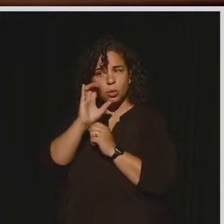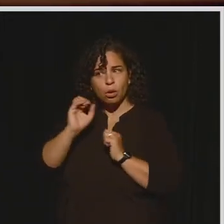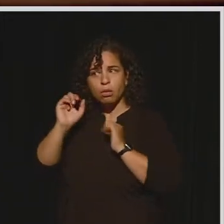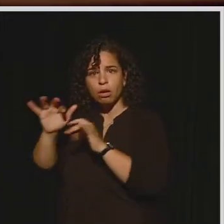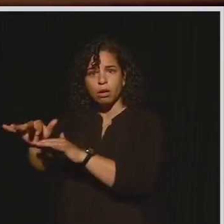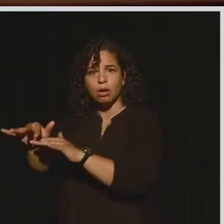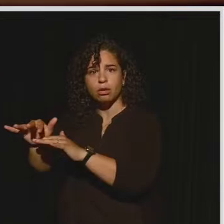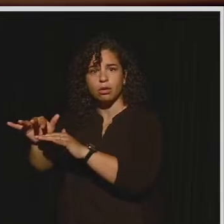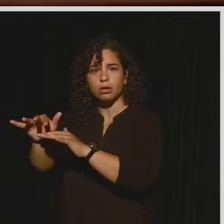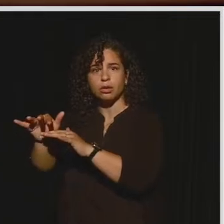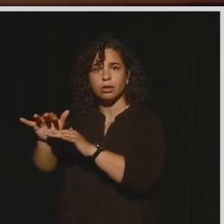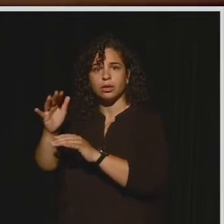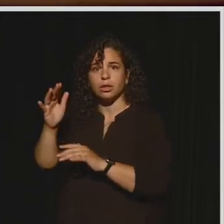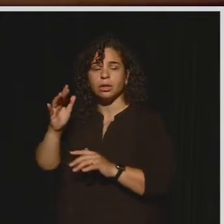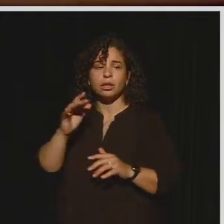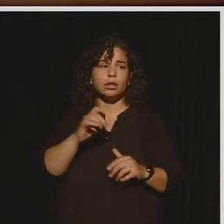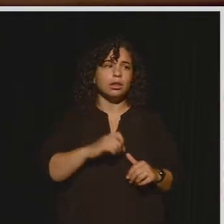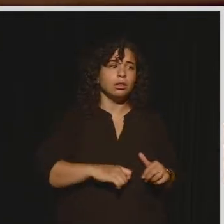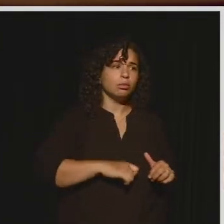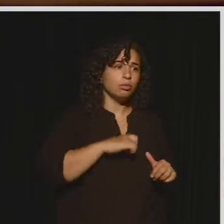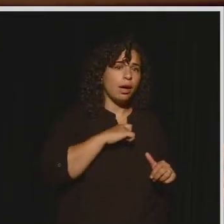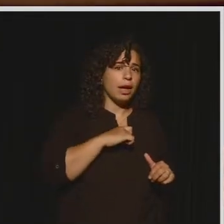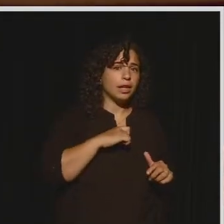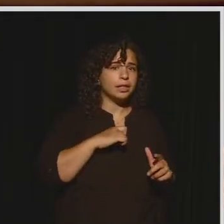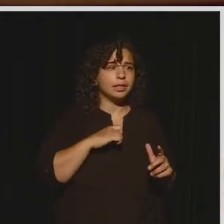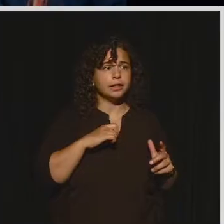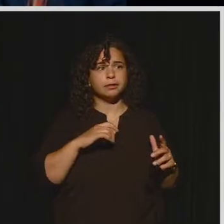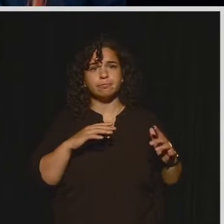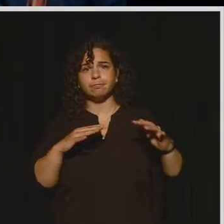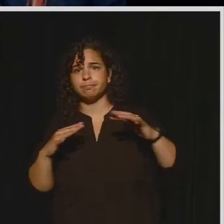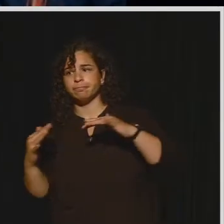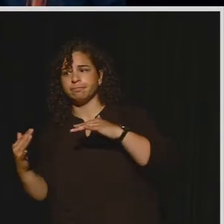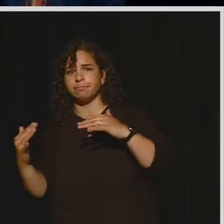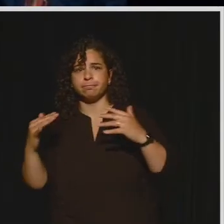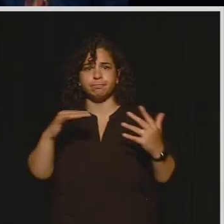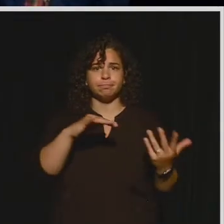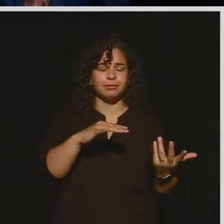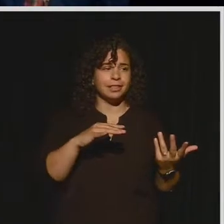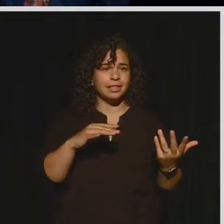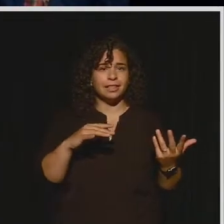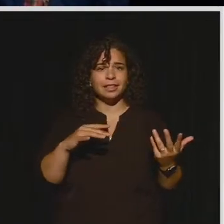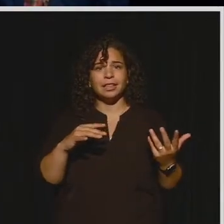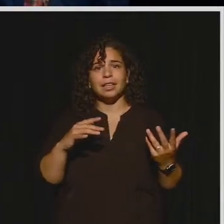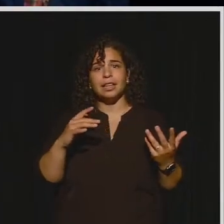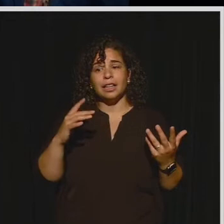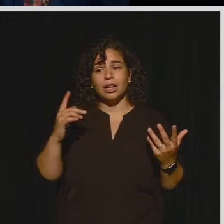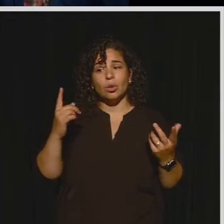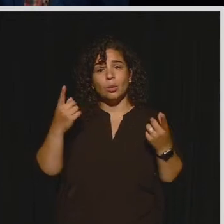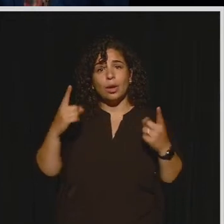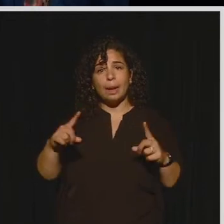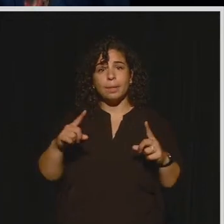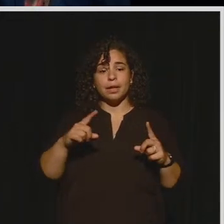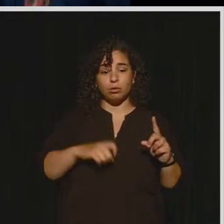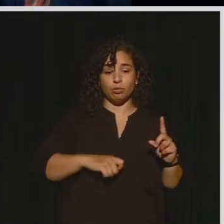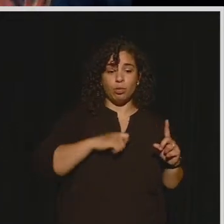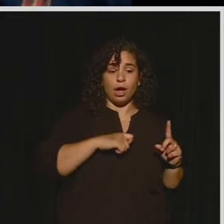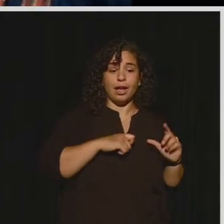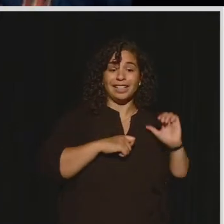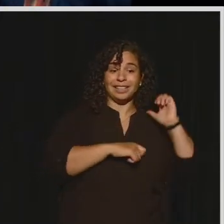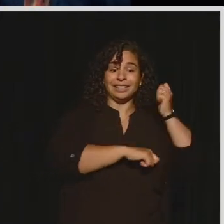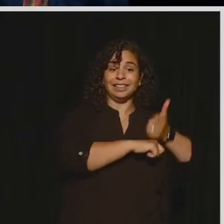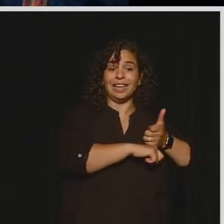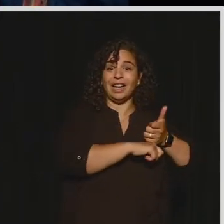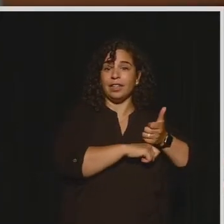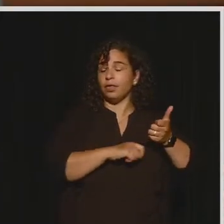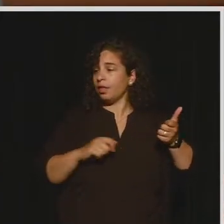Street Festival, because Pride moved there. Pride moved there, Shawn? They moved to the same weekend as what I remember. Yeah, it was before my